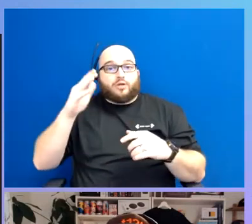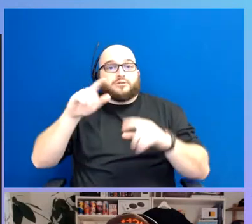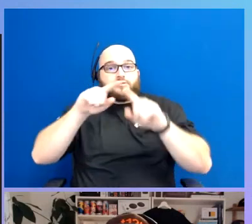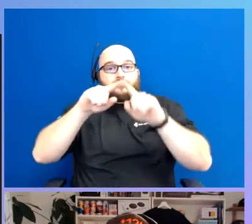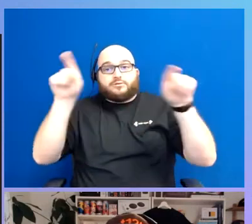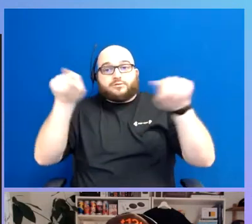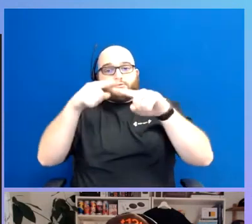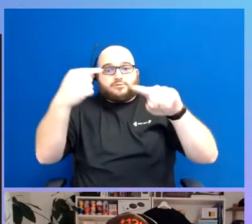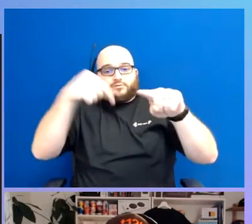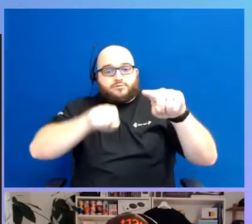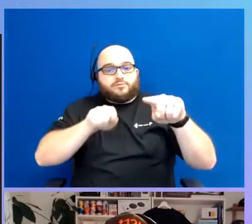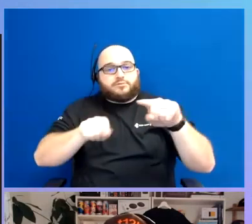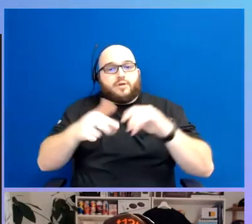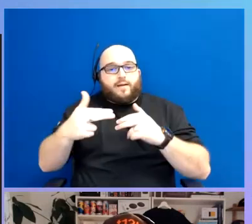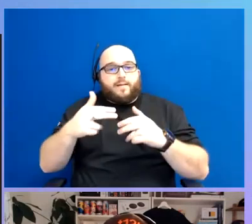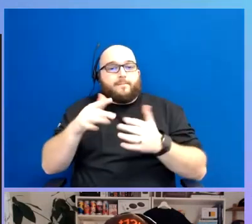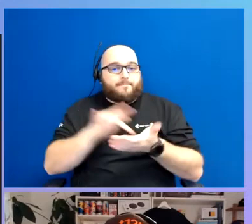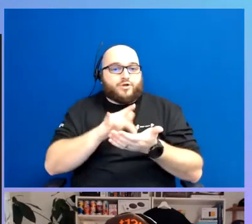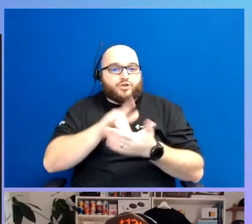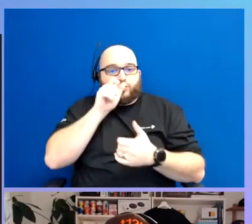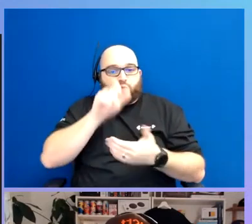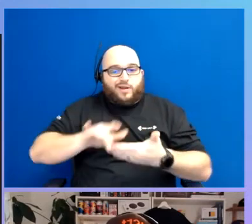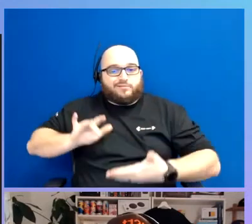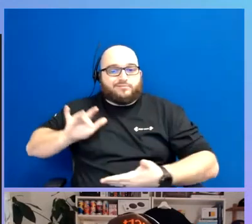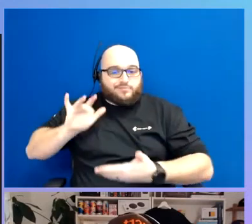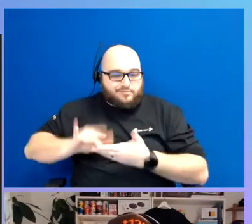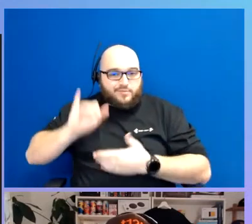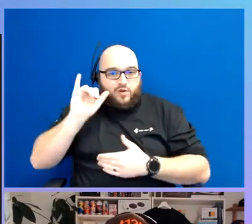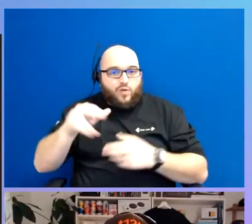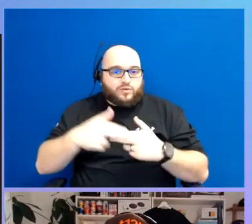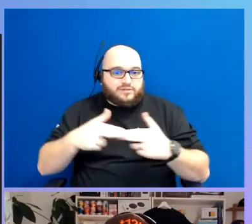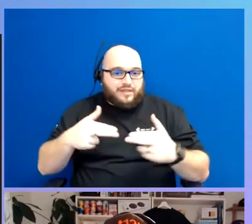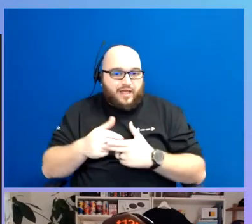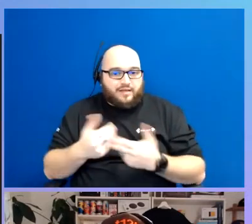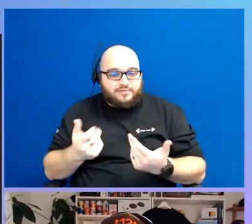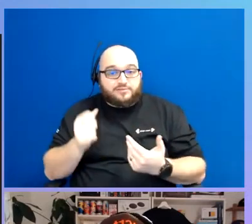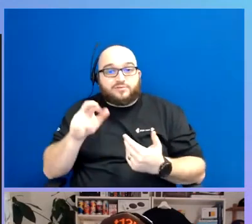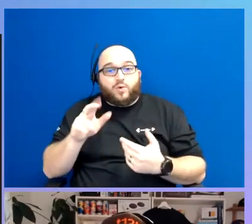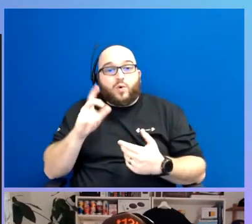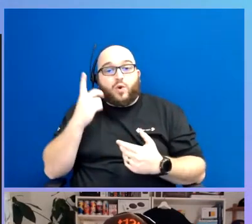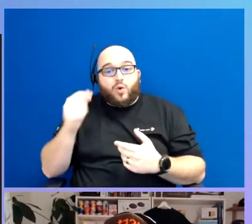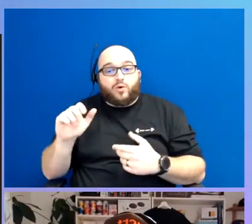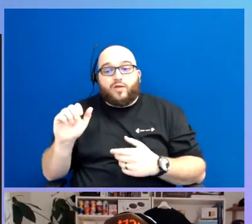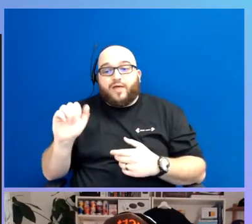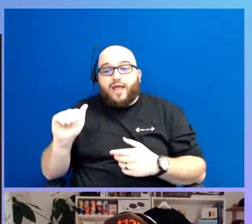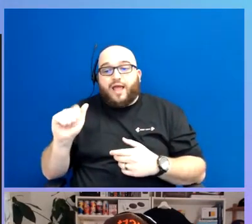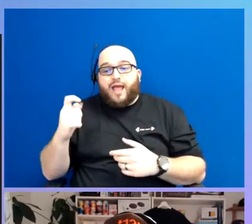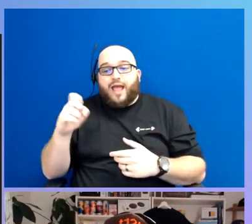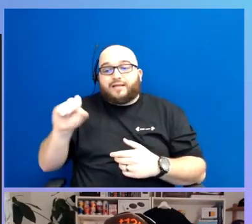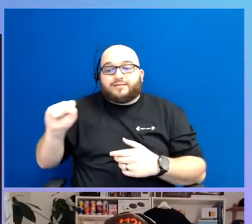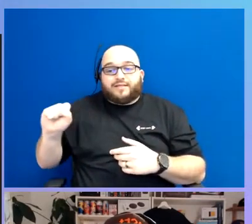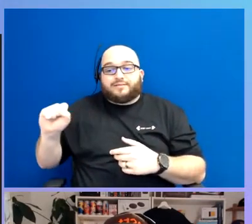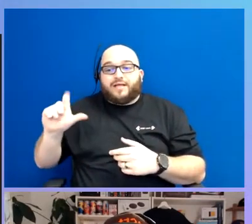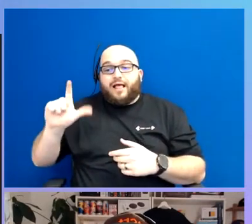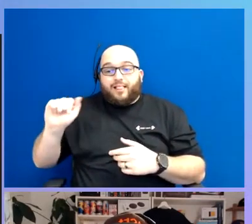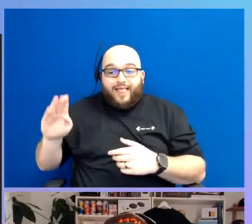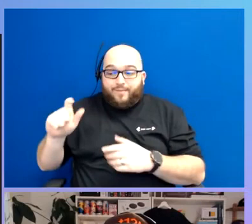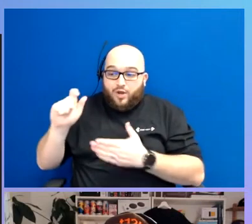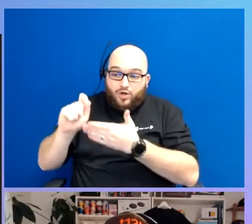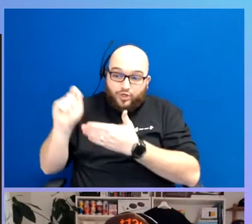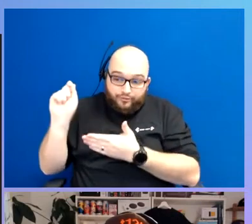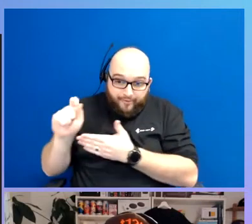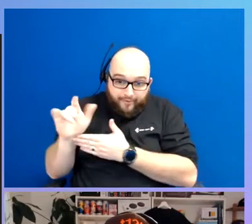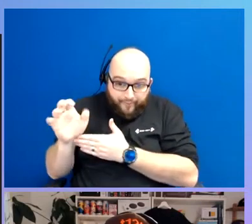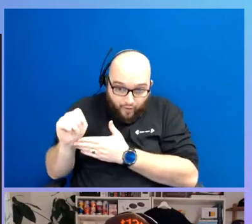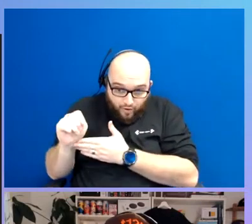So you can just click in there, or go to accesslab.com and find the article, of